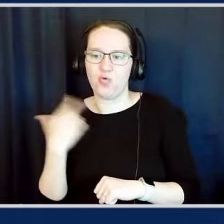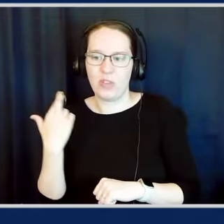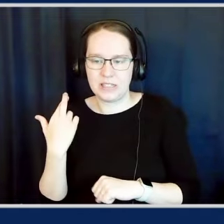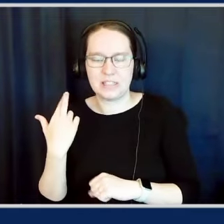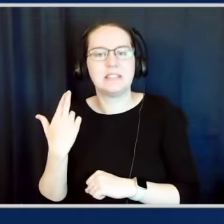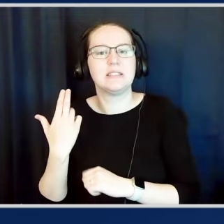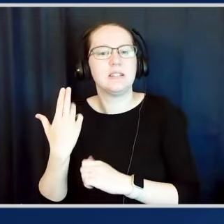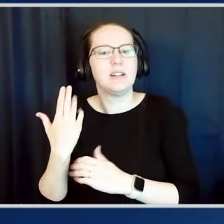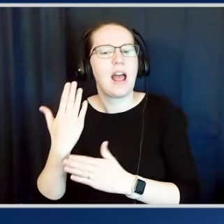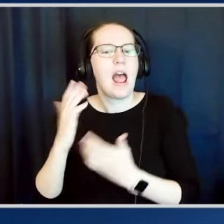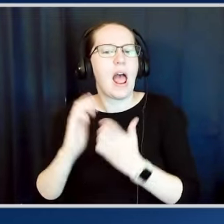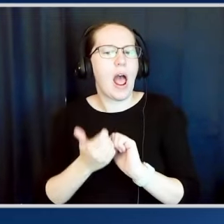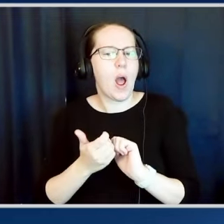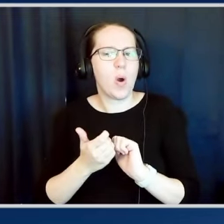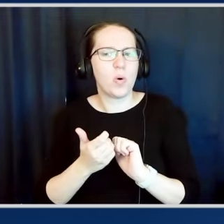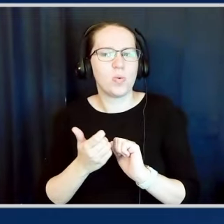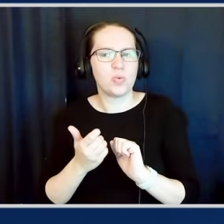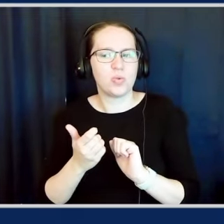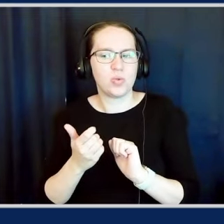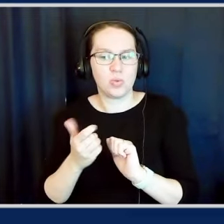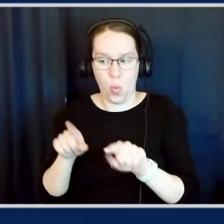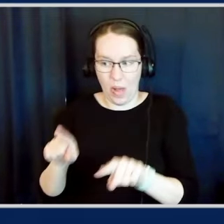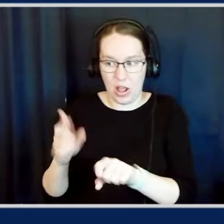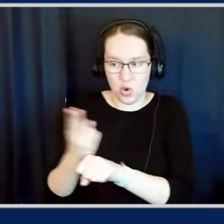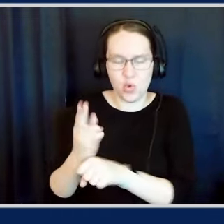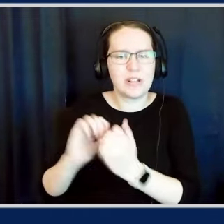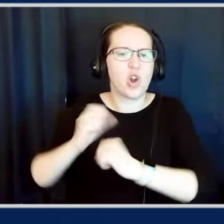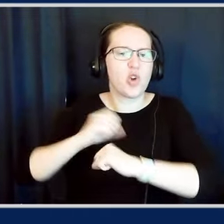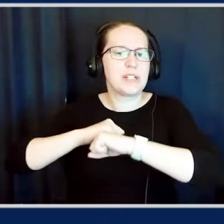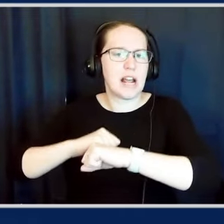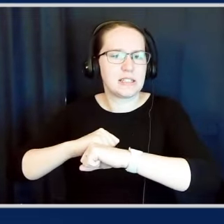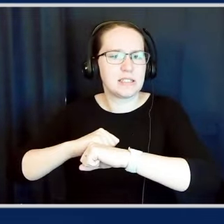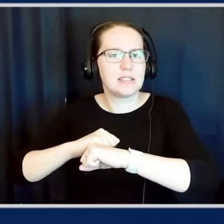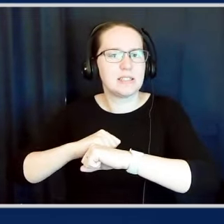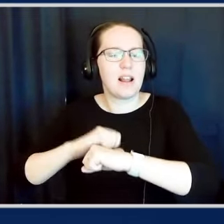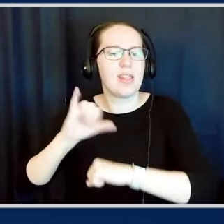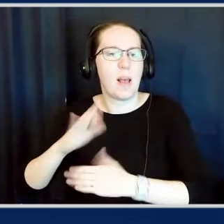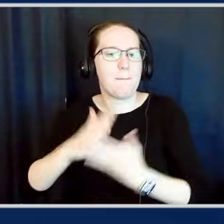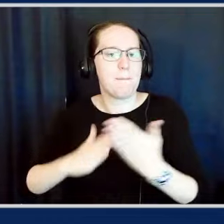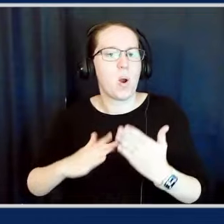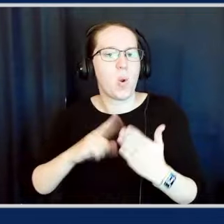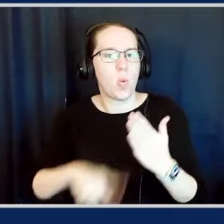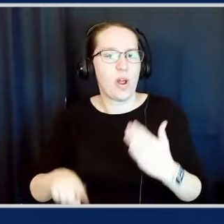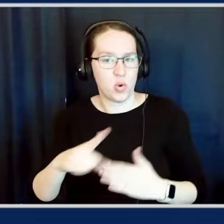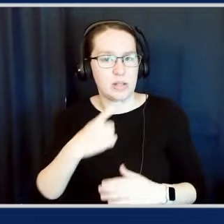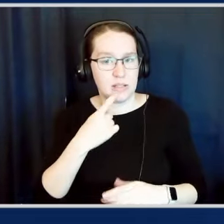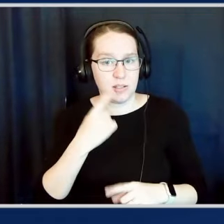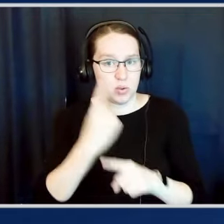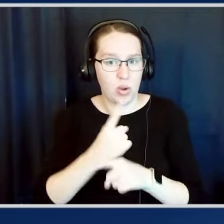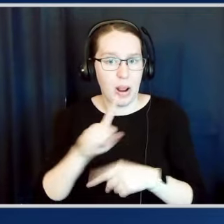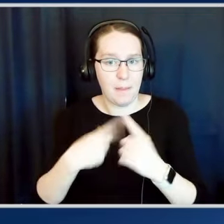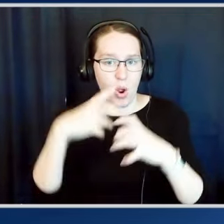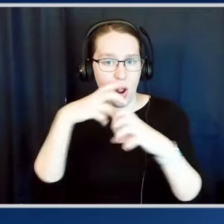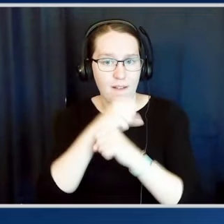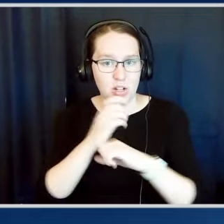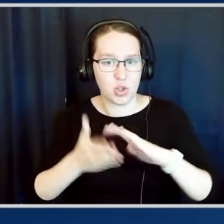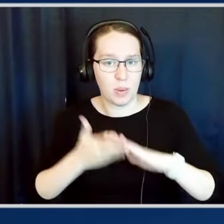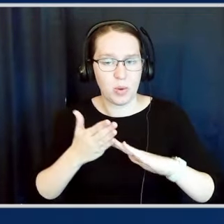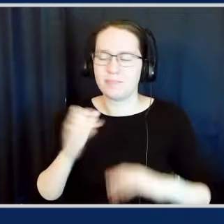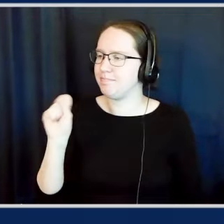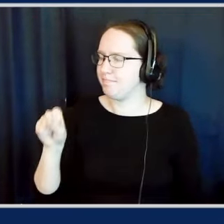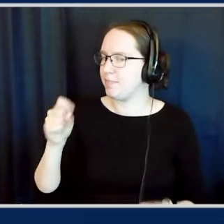is while it's being used, it gets protected. And so that's part of what I'm hearing from you say about confidential compute. Yeah, absolutely. I think